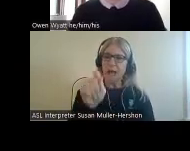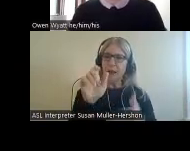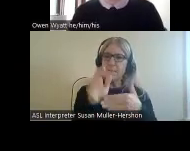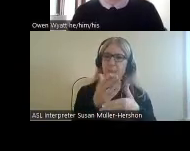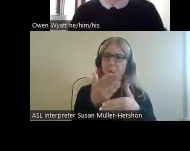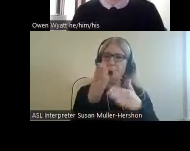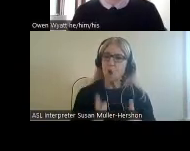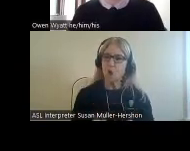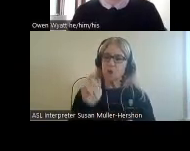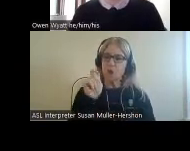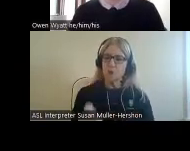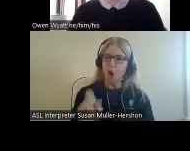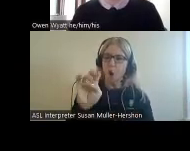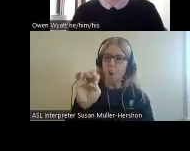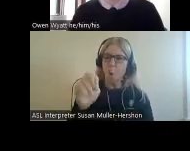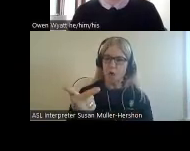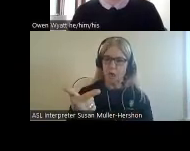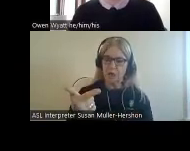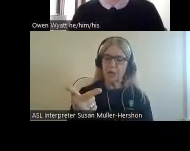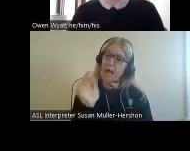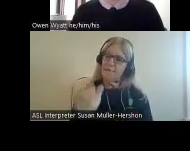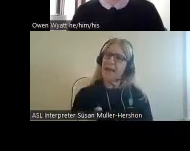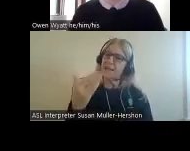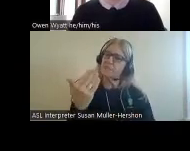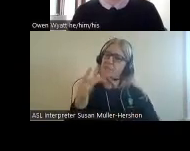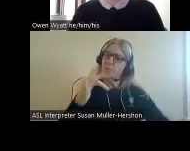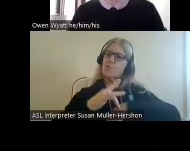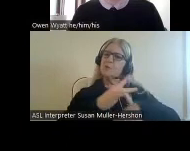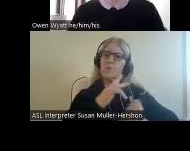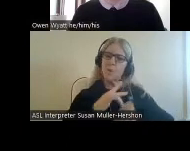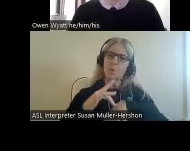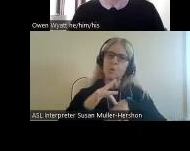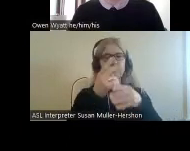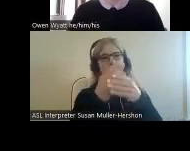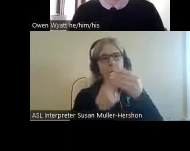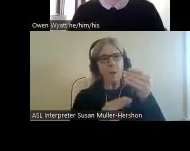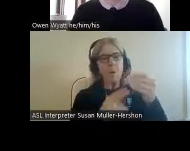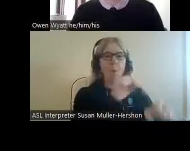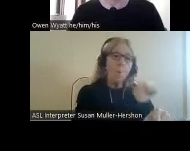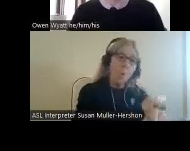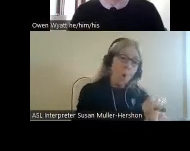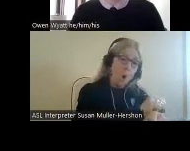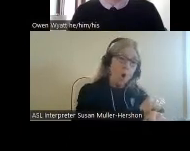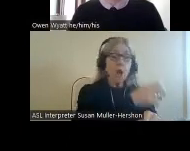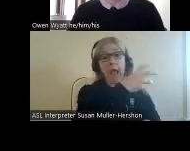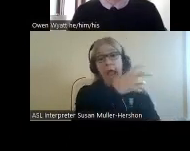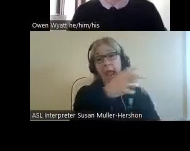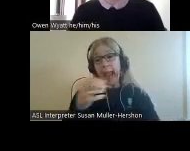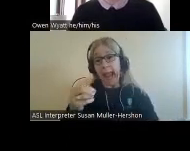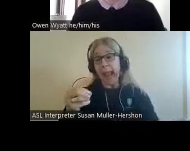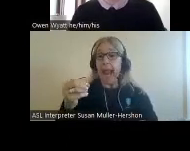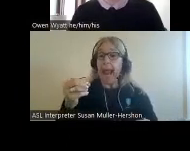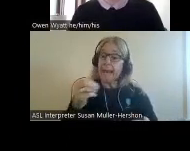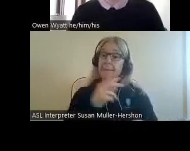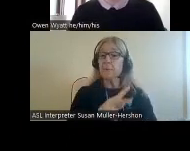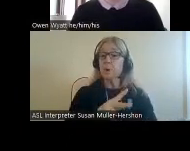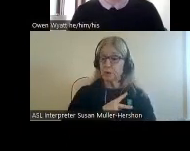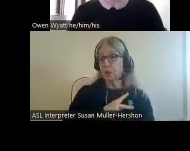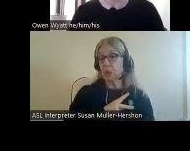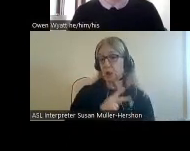eap.partners.org, and please consider it a resource for both your work and